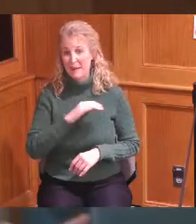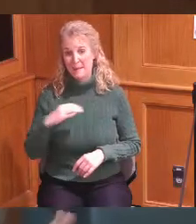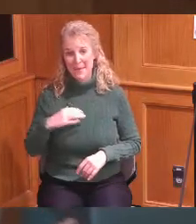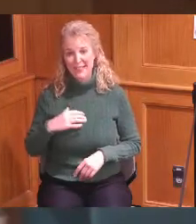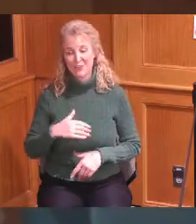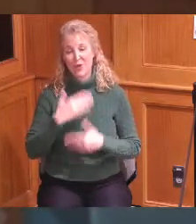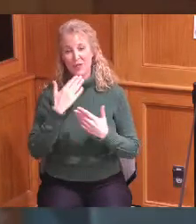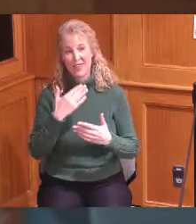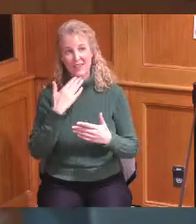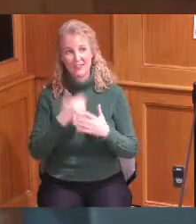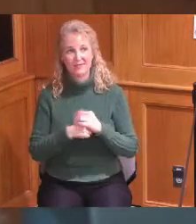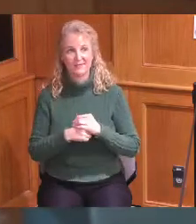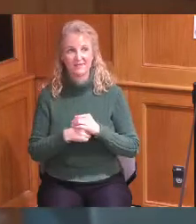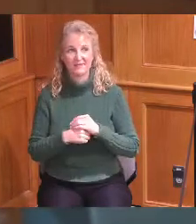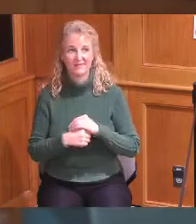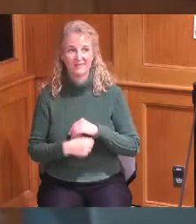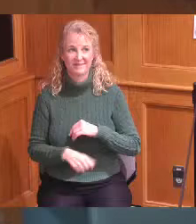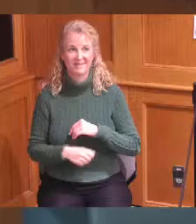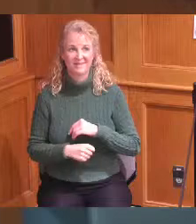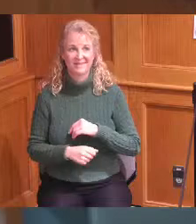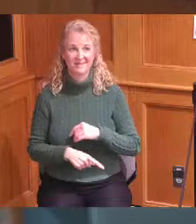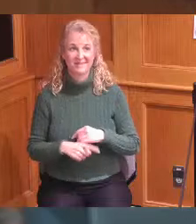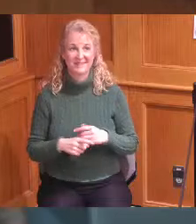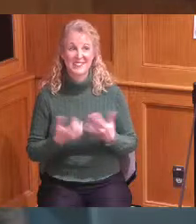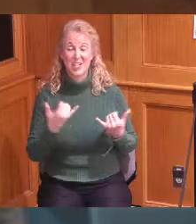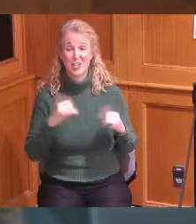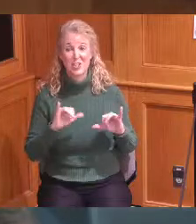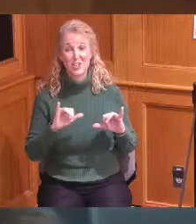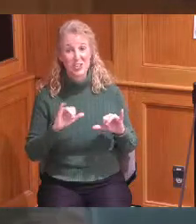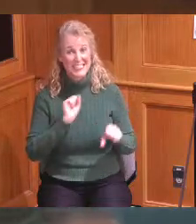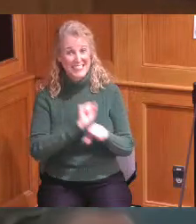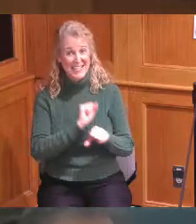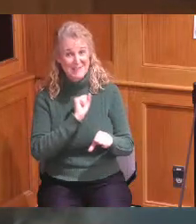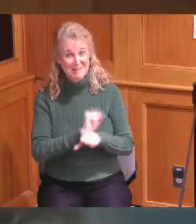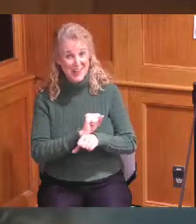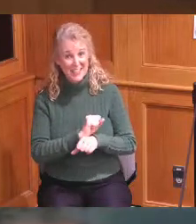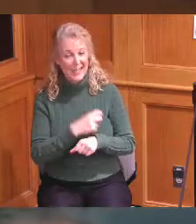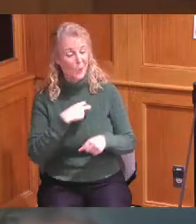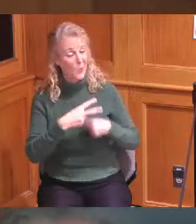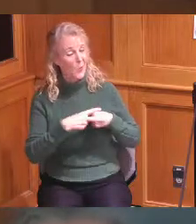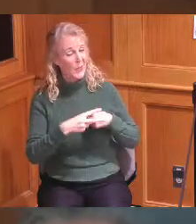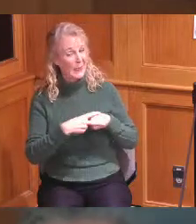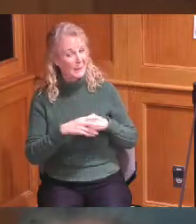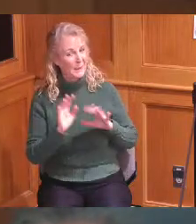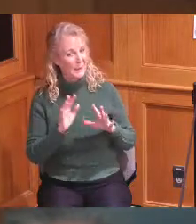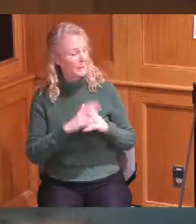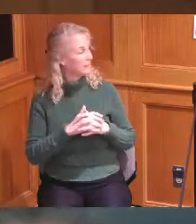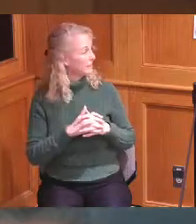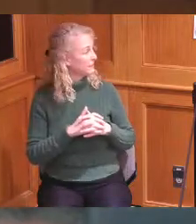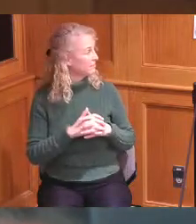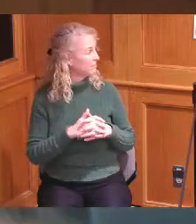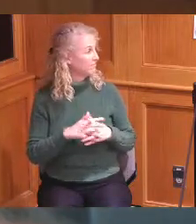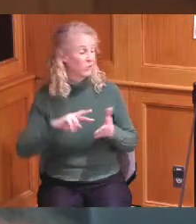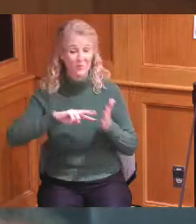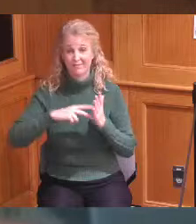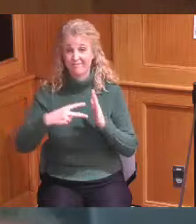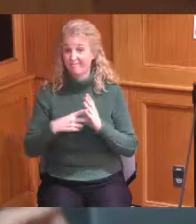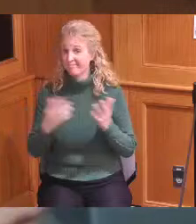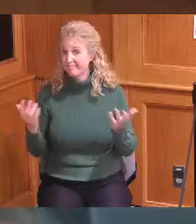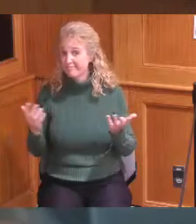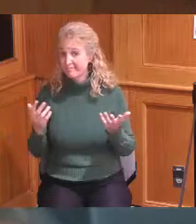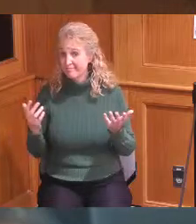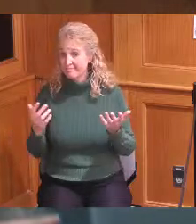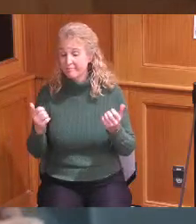Committee, even though she's not doing all the other stuff out there as much anymore. We're keeping her here. What does this mean in terms